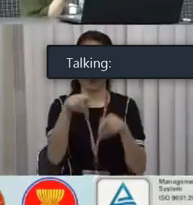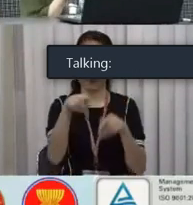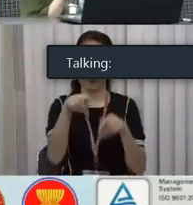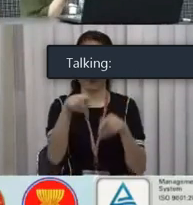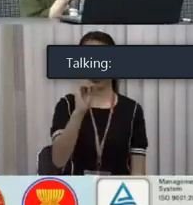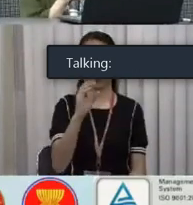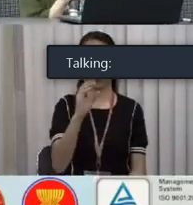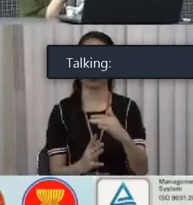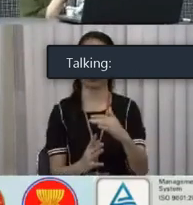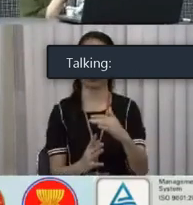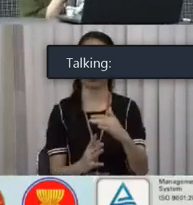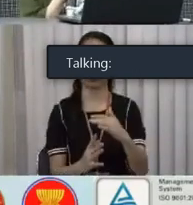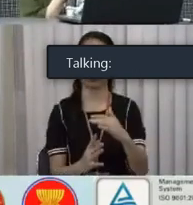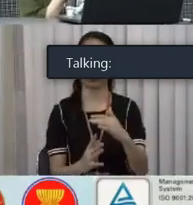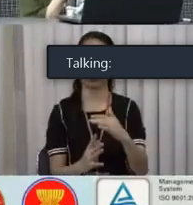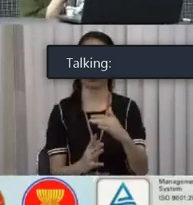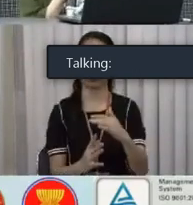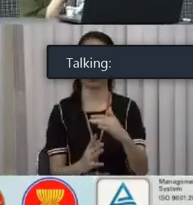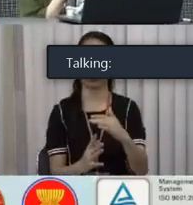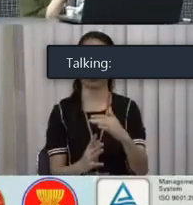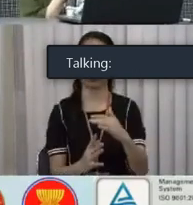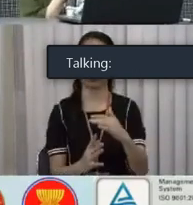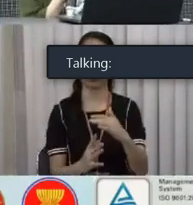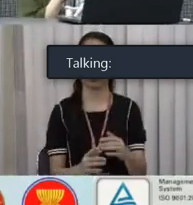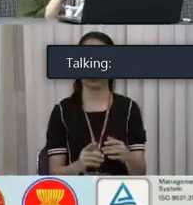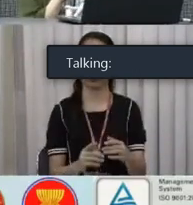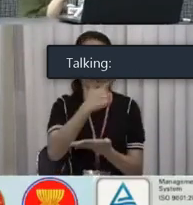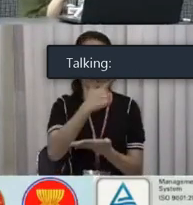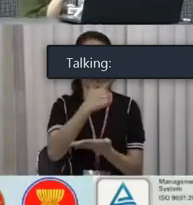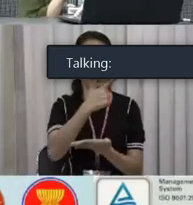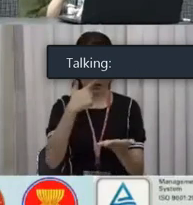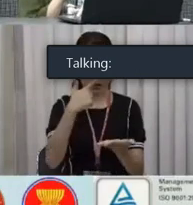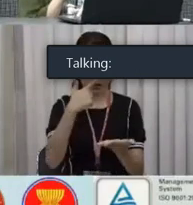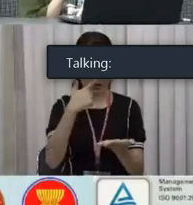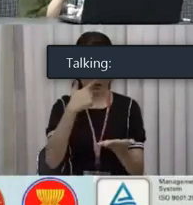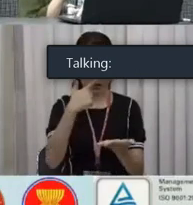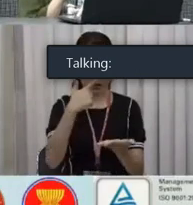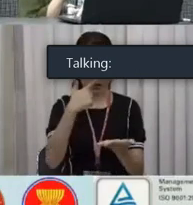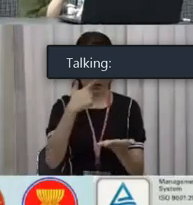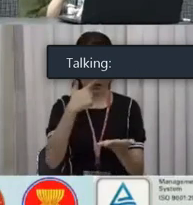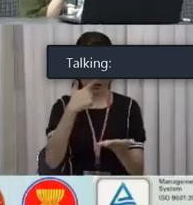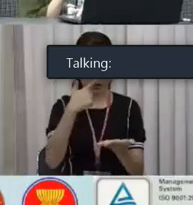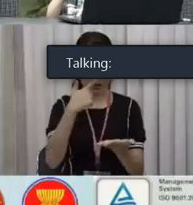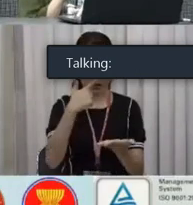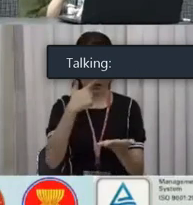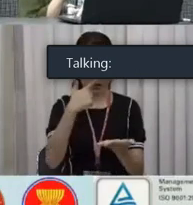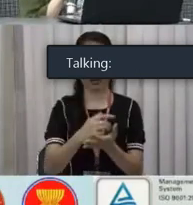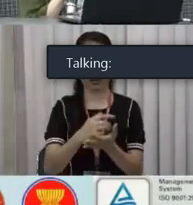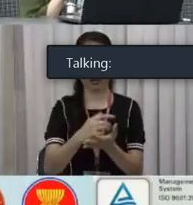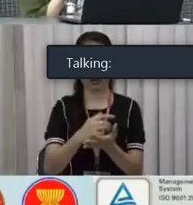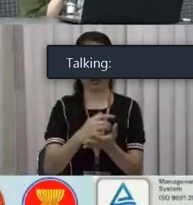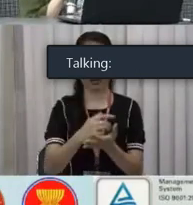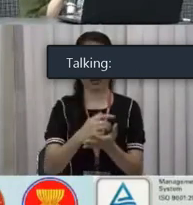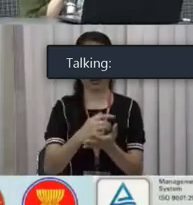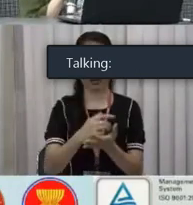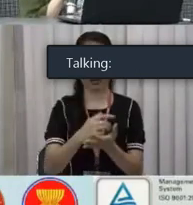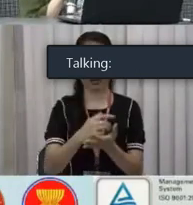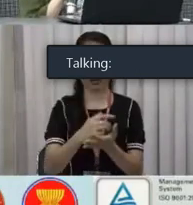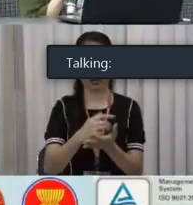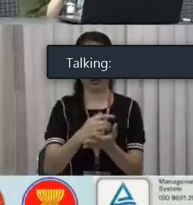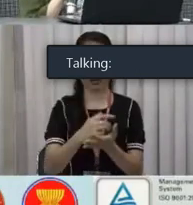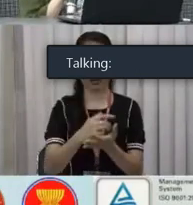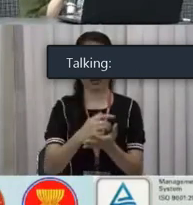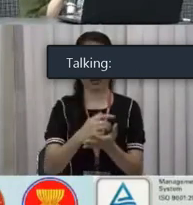employers, out-of-school youth, migratory workers, planners, we also have researchers, LMI